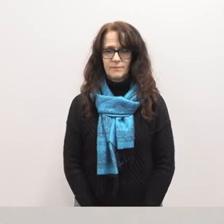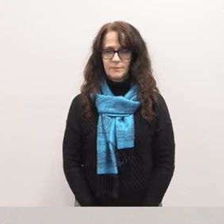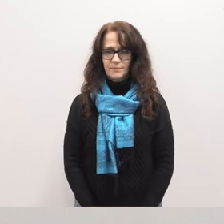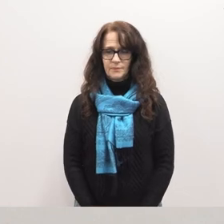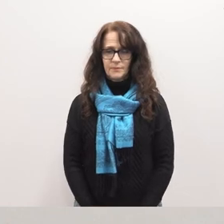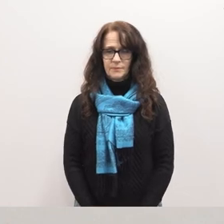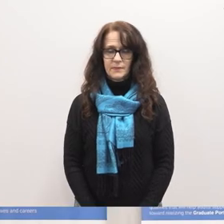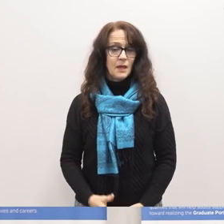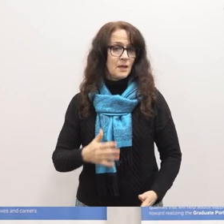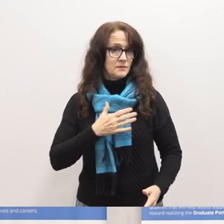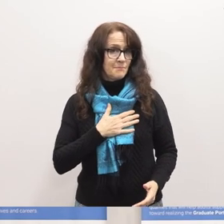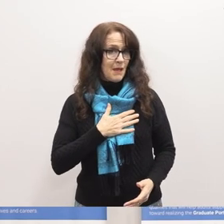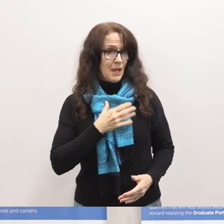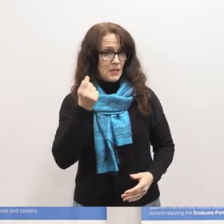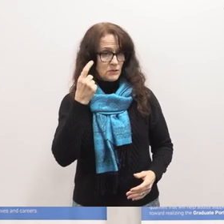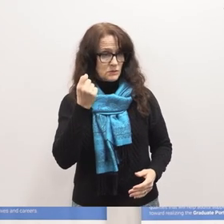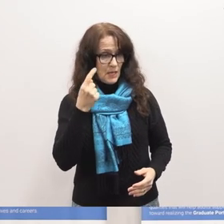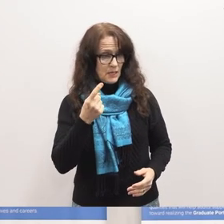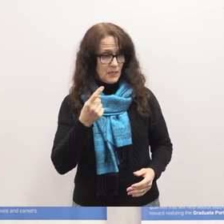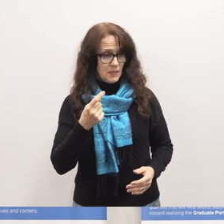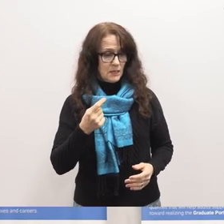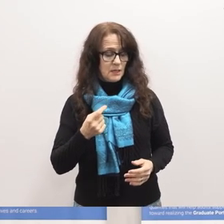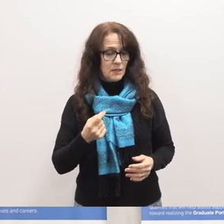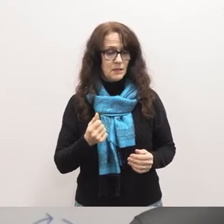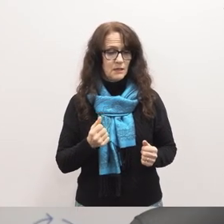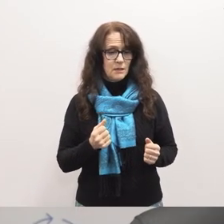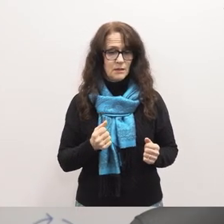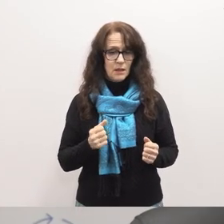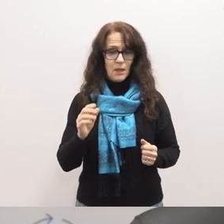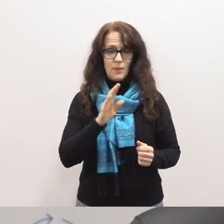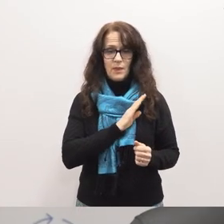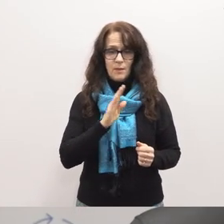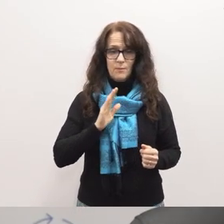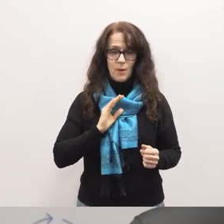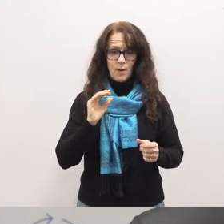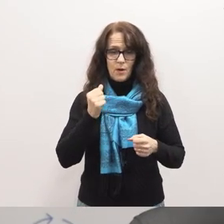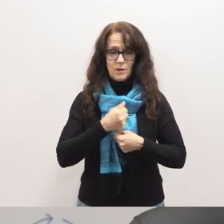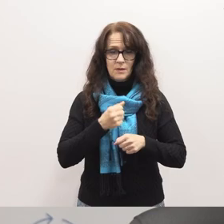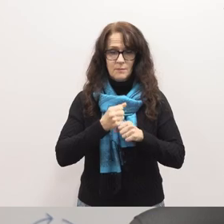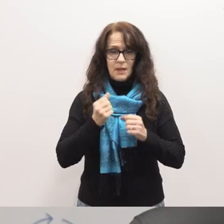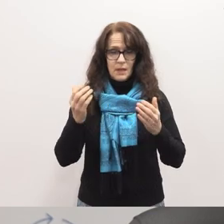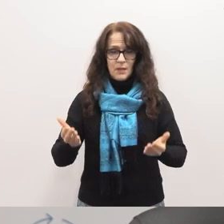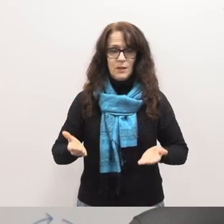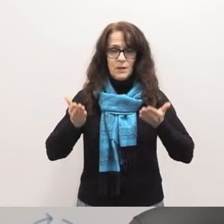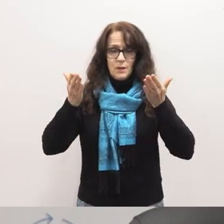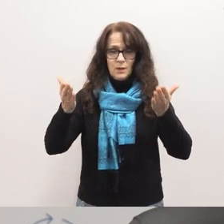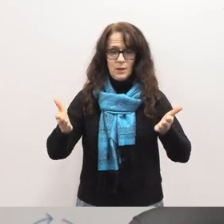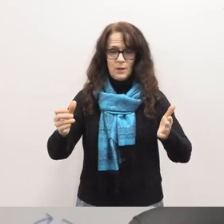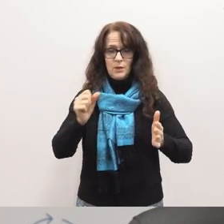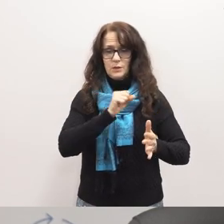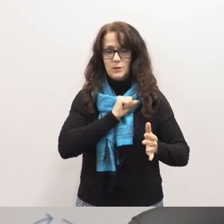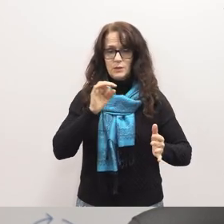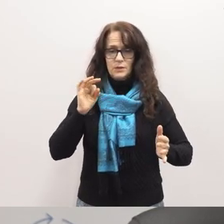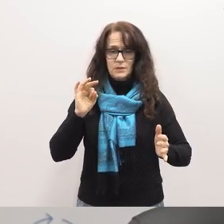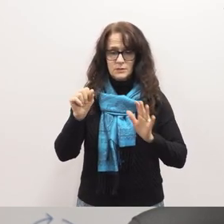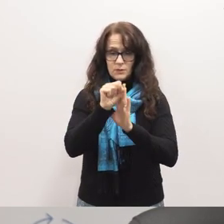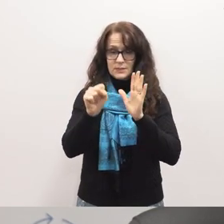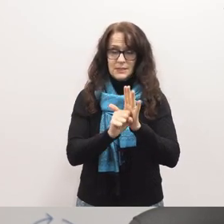Okay, and it's my understanding that the board makes the recommendation to our state